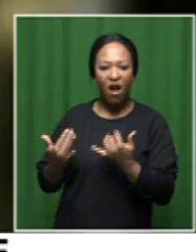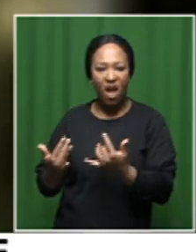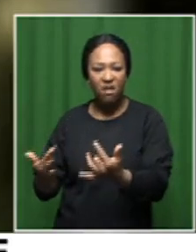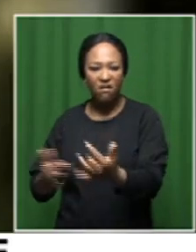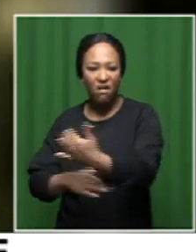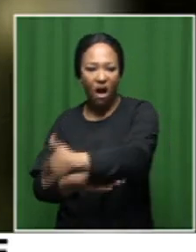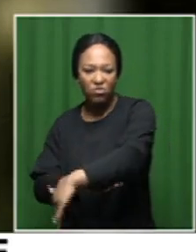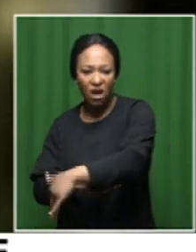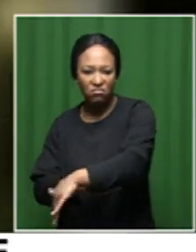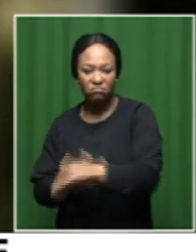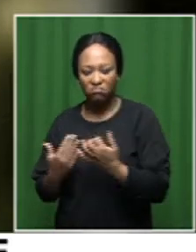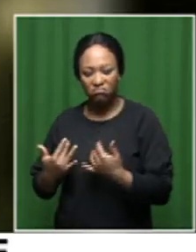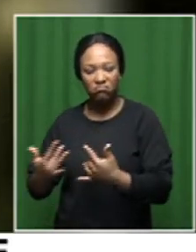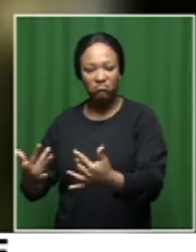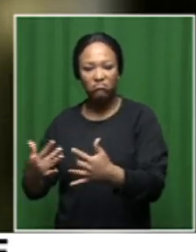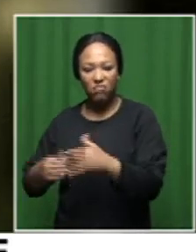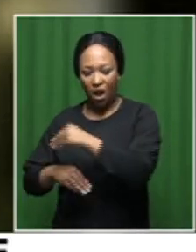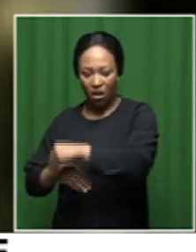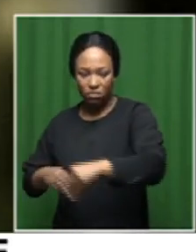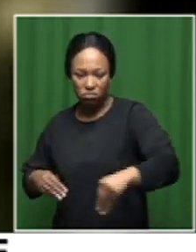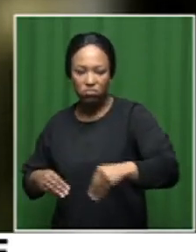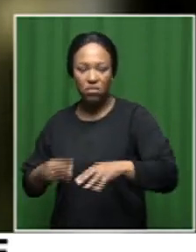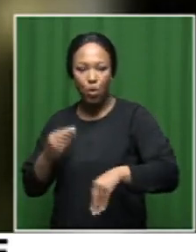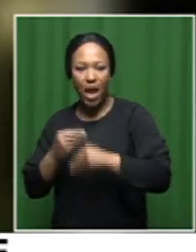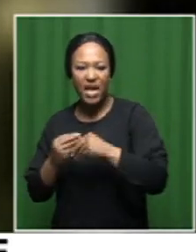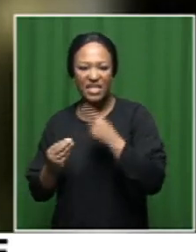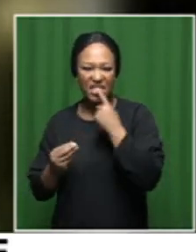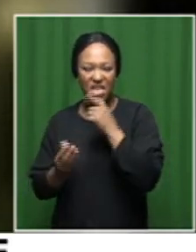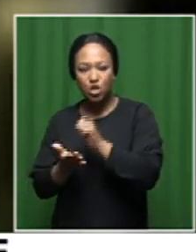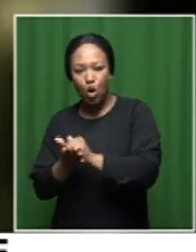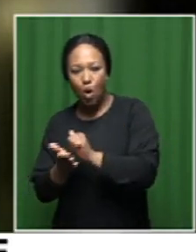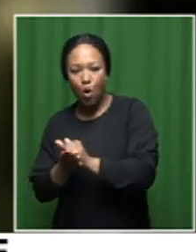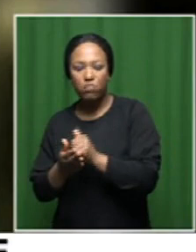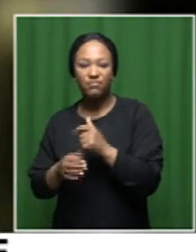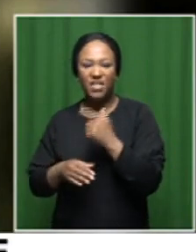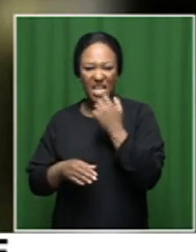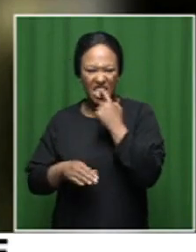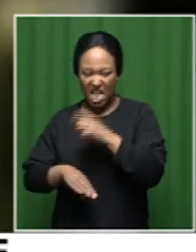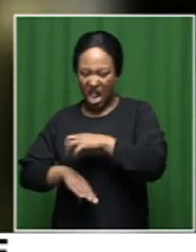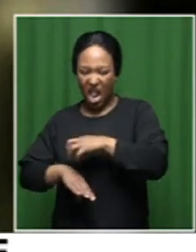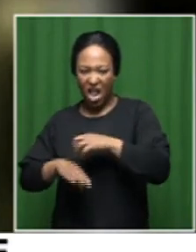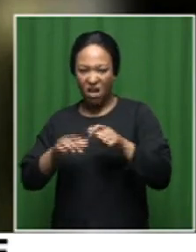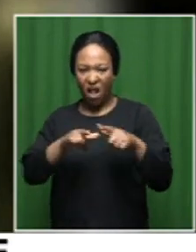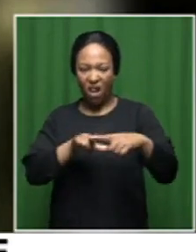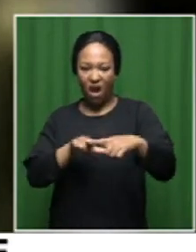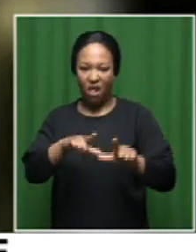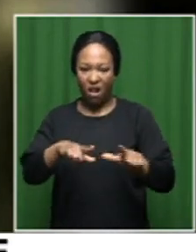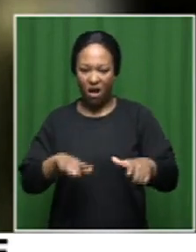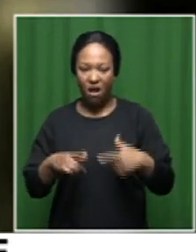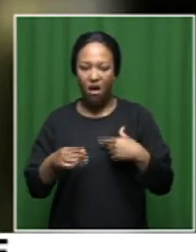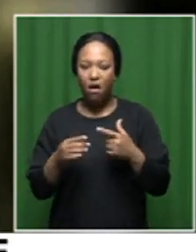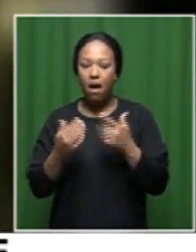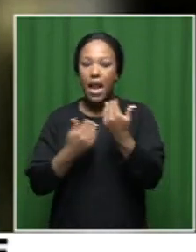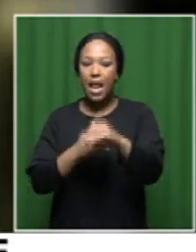maintenance. And you can do that through adding stone, adding paving, or adding decking into your space, limiting the number of plants that you